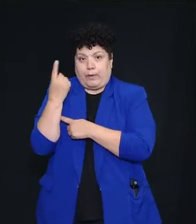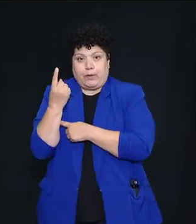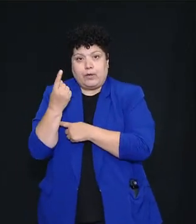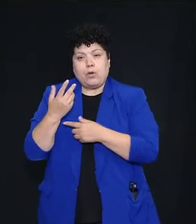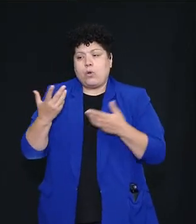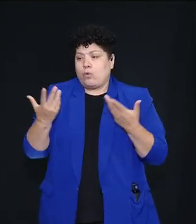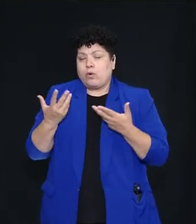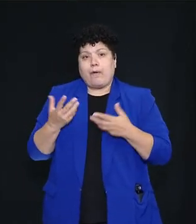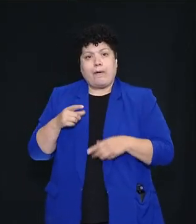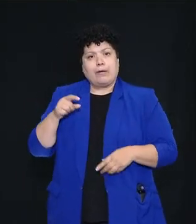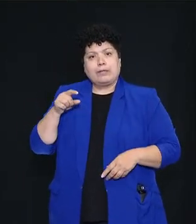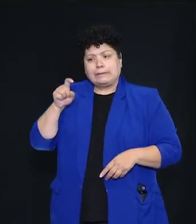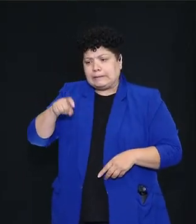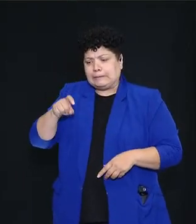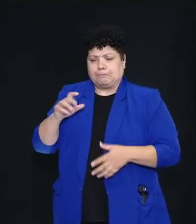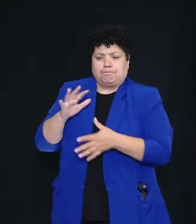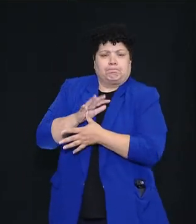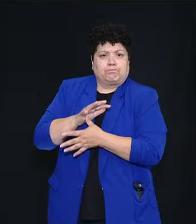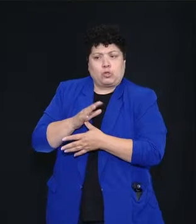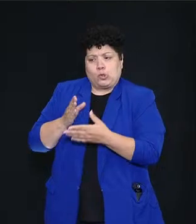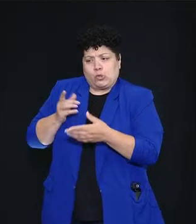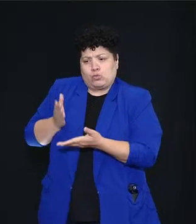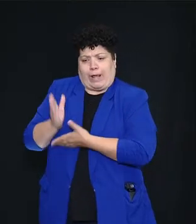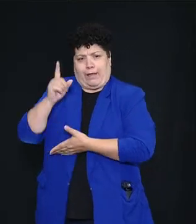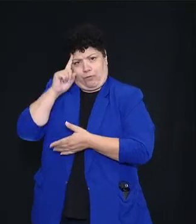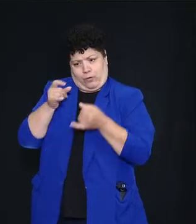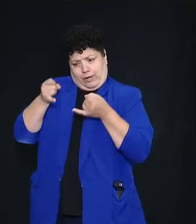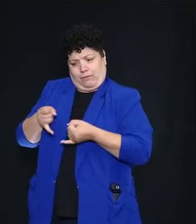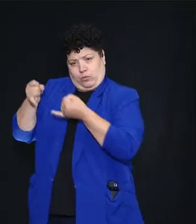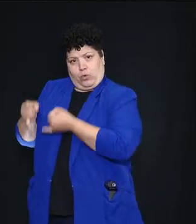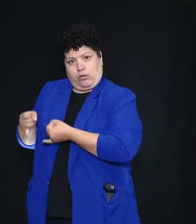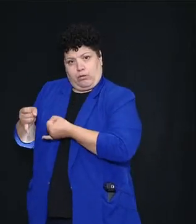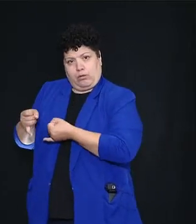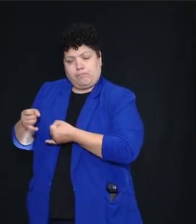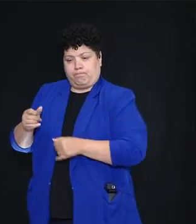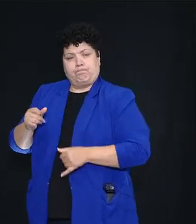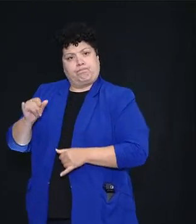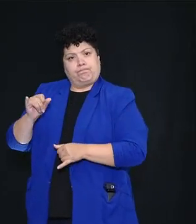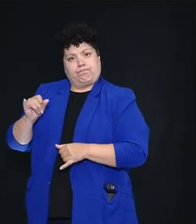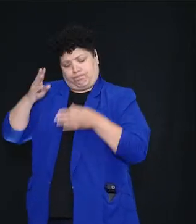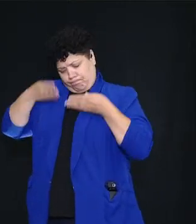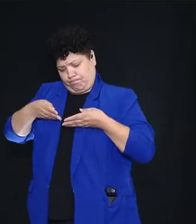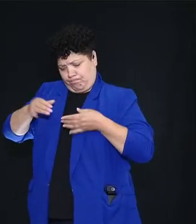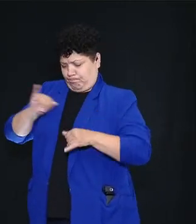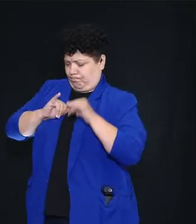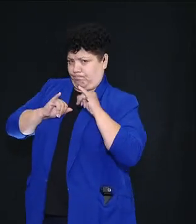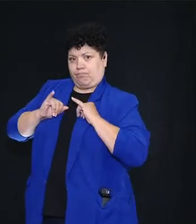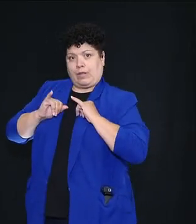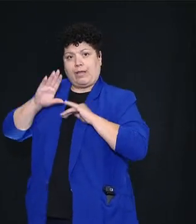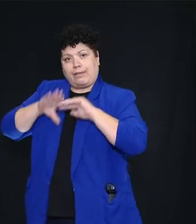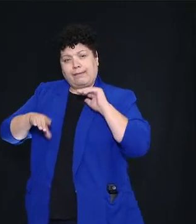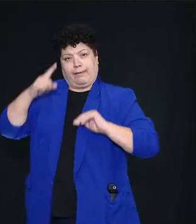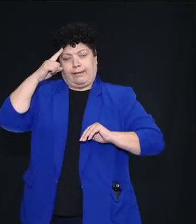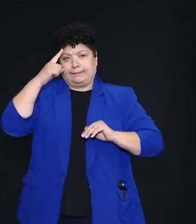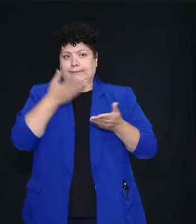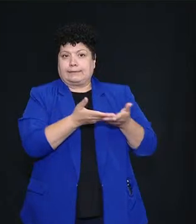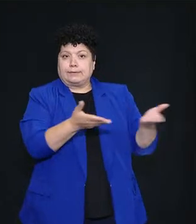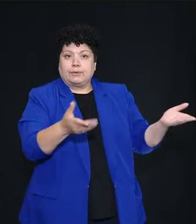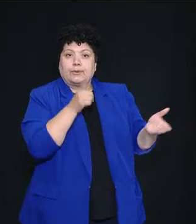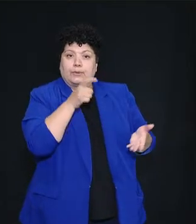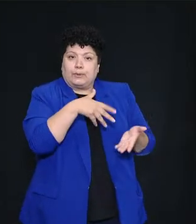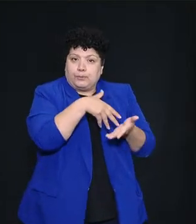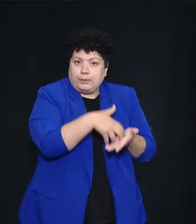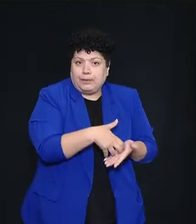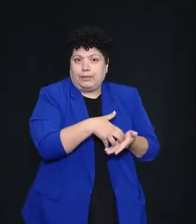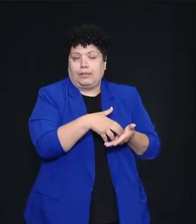and rights of individuals, while frequently neglecting their duties with regard to the most weak and vulnerable of our